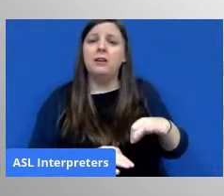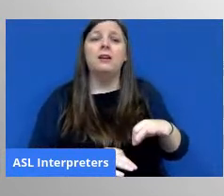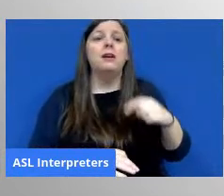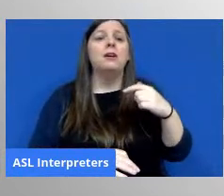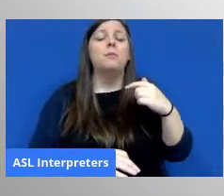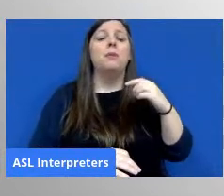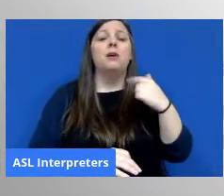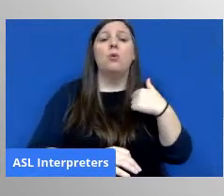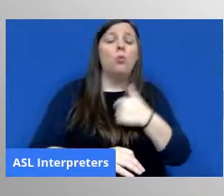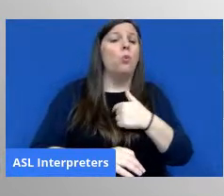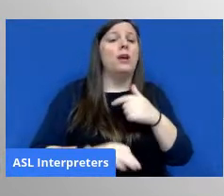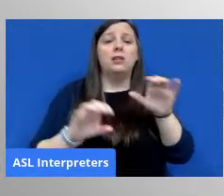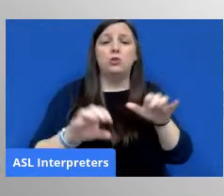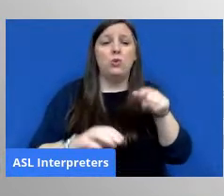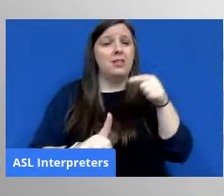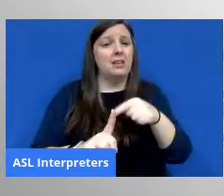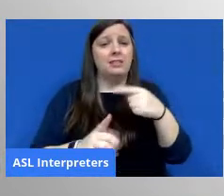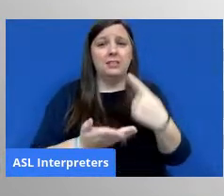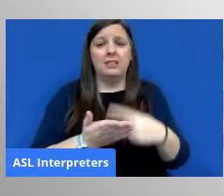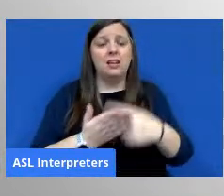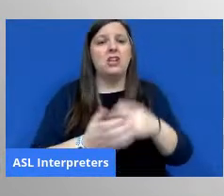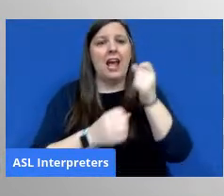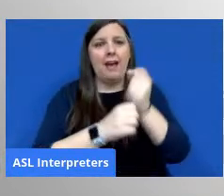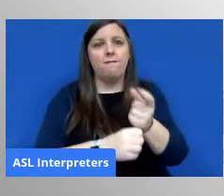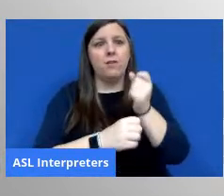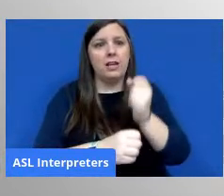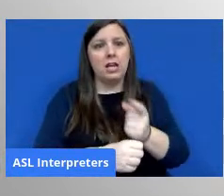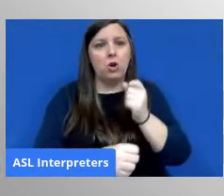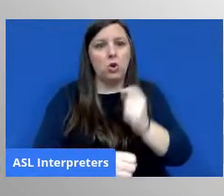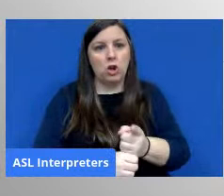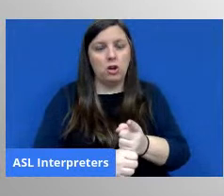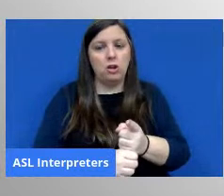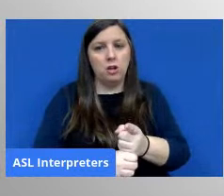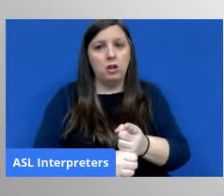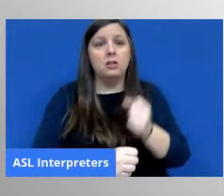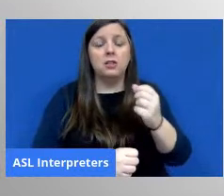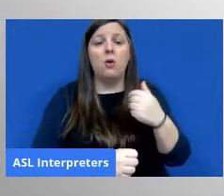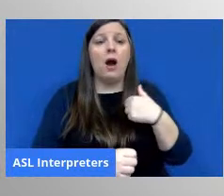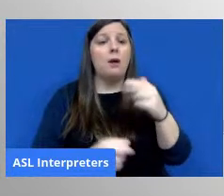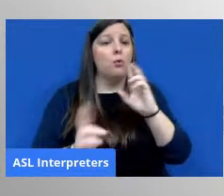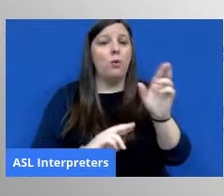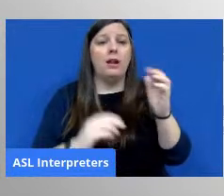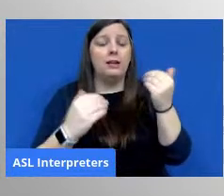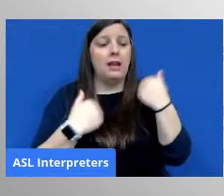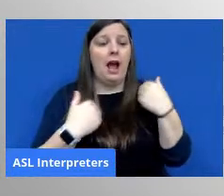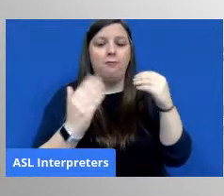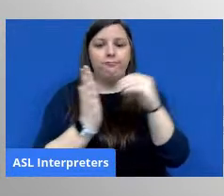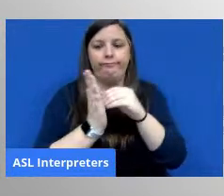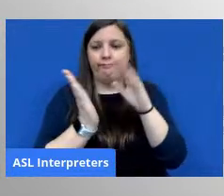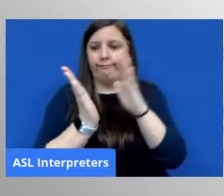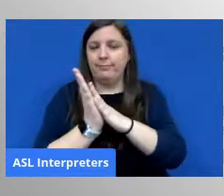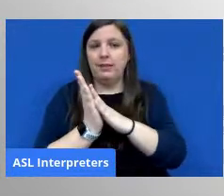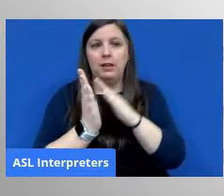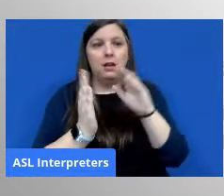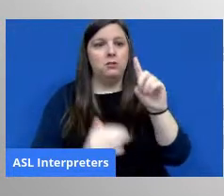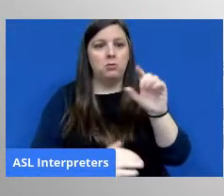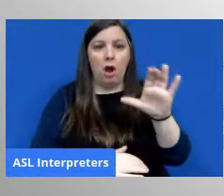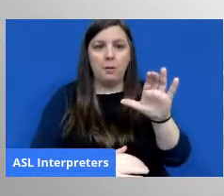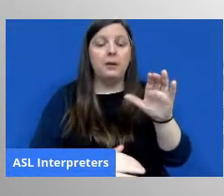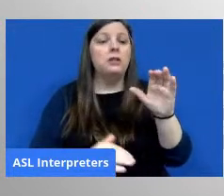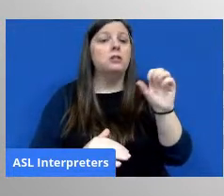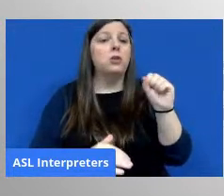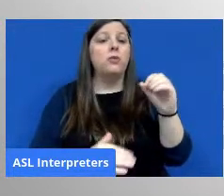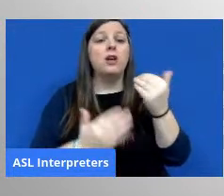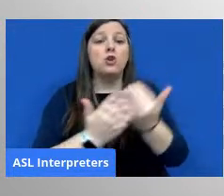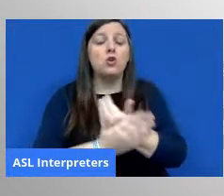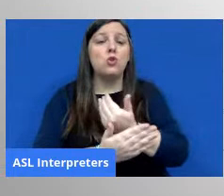year. And so I'm ready for us to, put this in some type of document so that new board members,